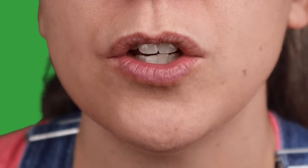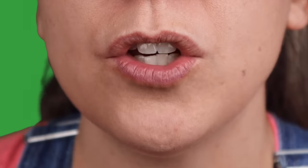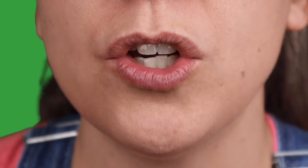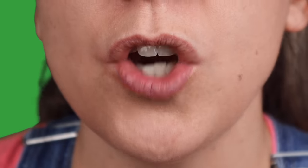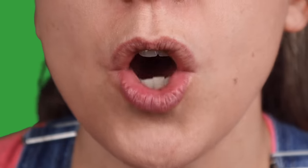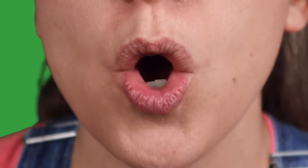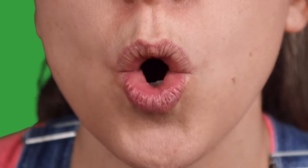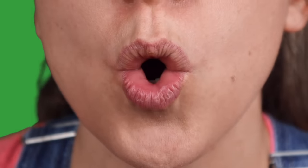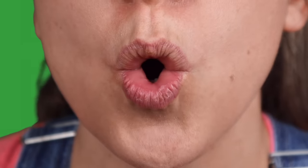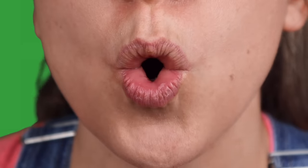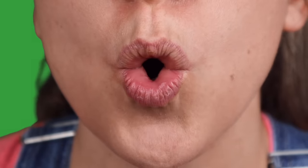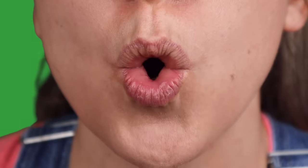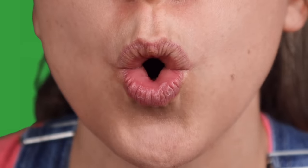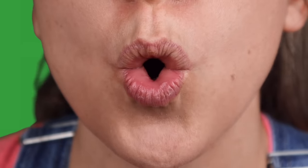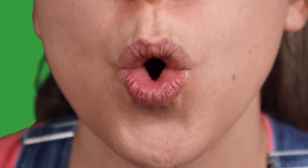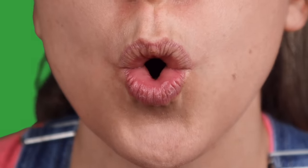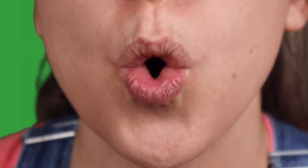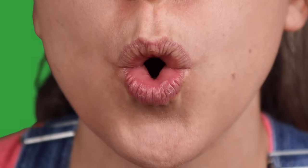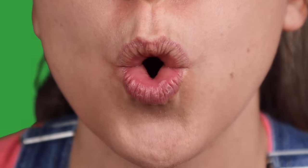Go!